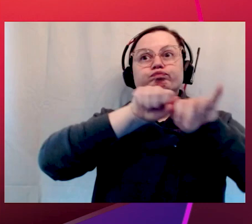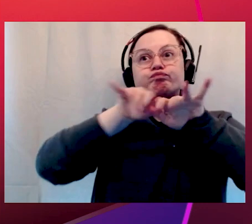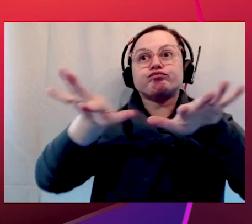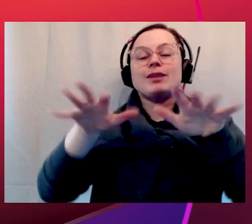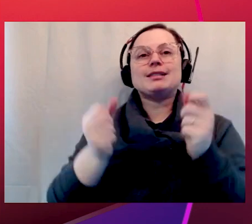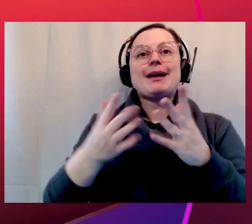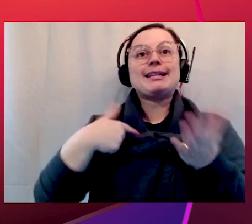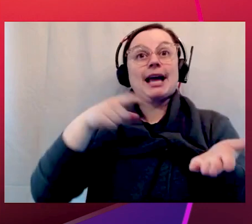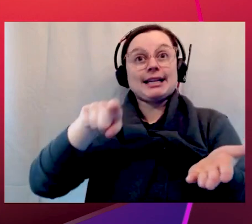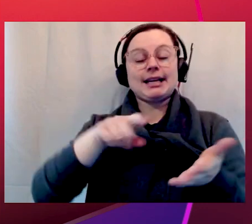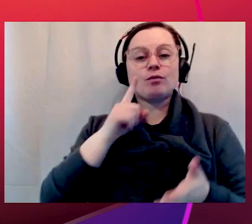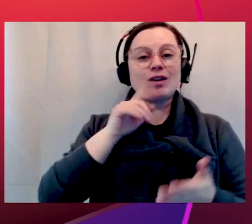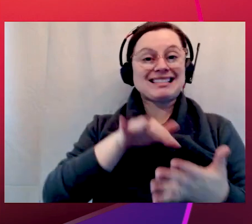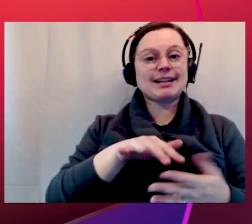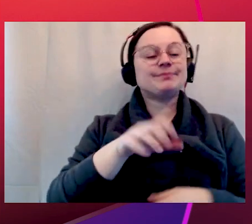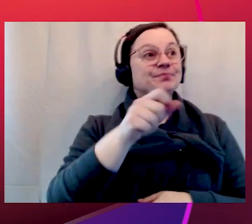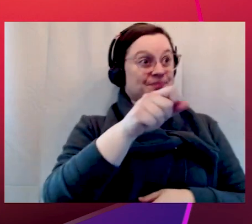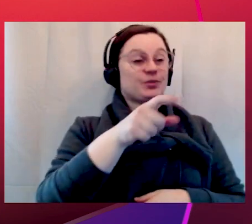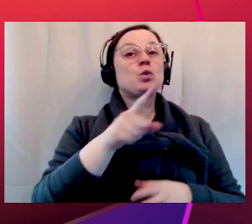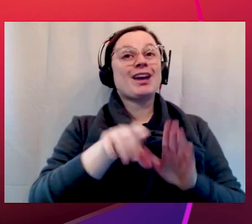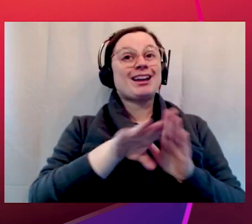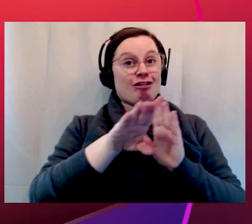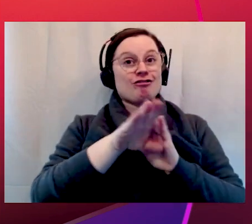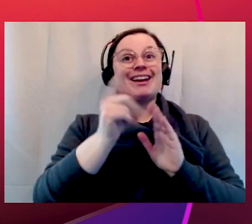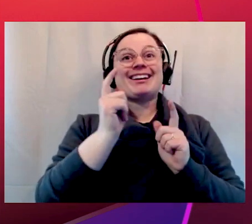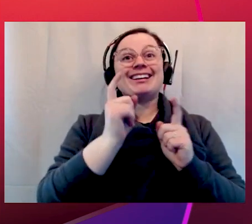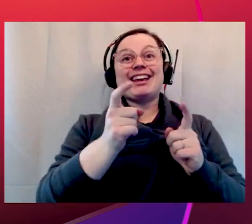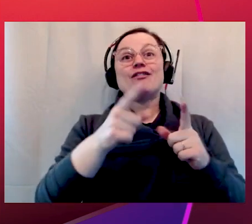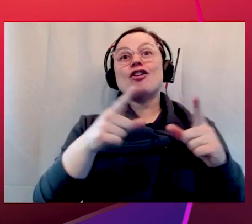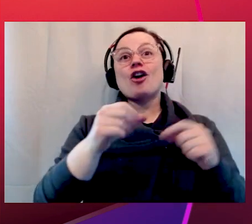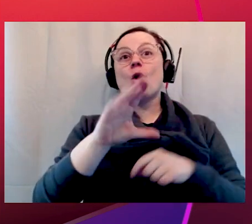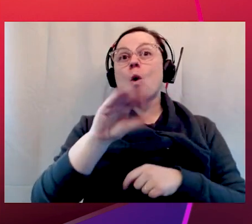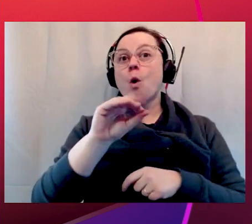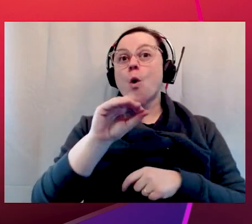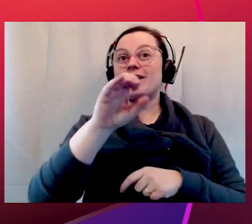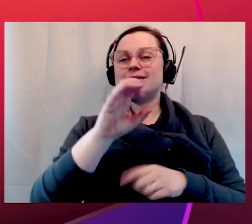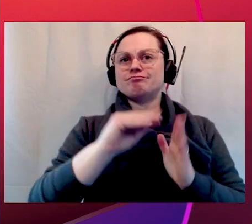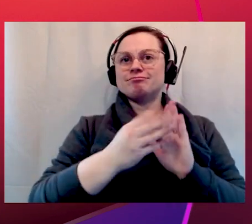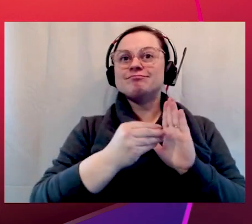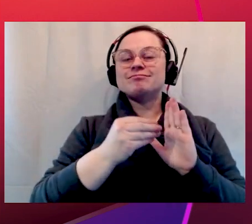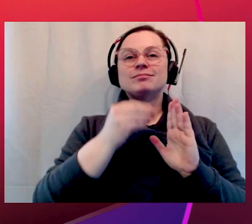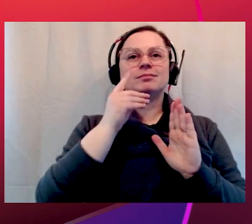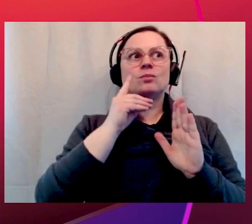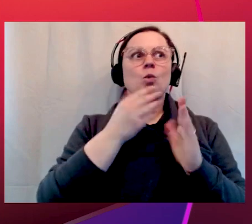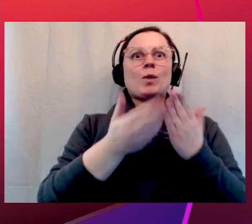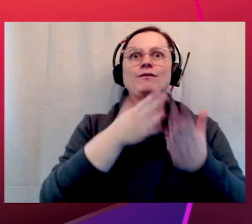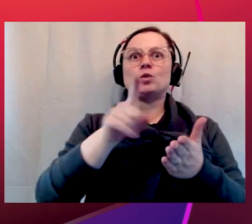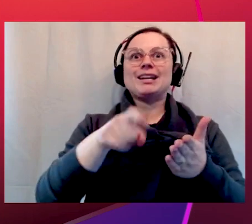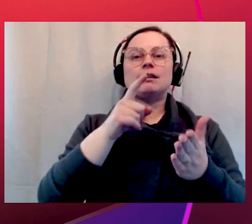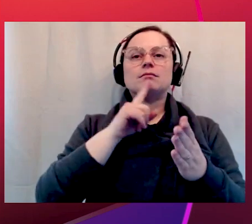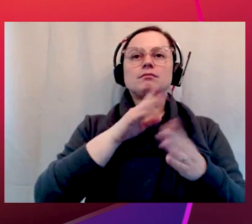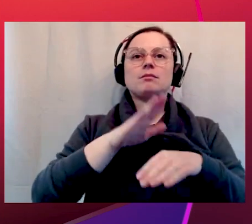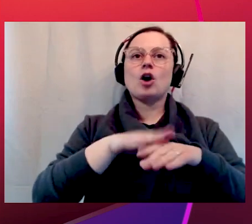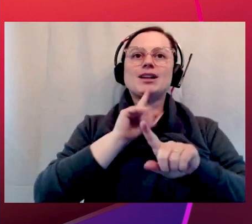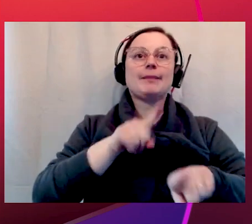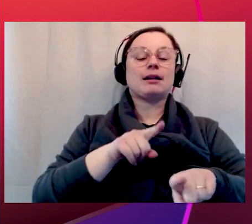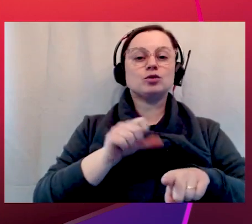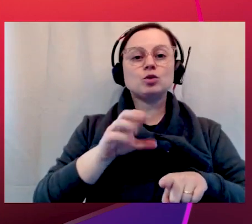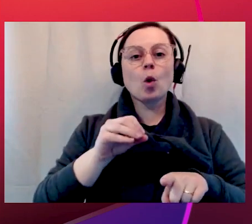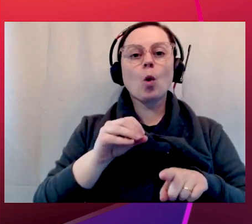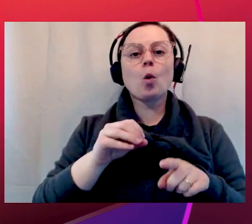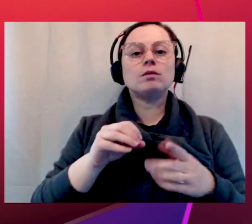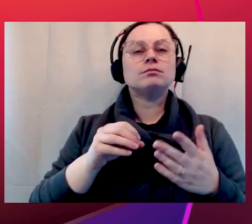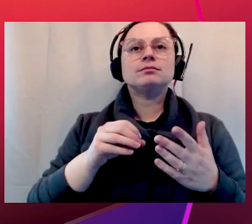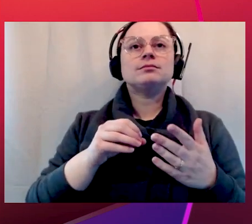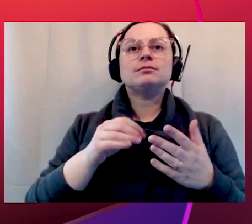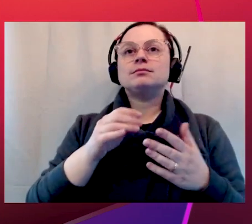you to generate Amazon gift card codes on demand, you know, for any flexible denomination you're looking for. So no matter if you're looking for a gift card code to deliver